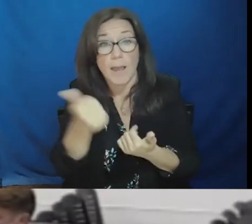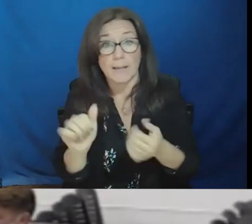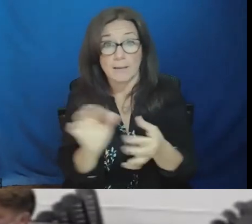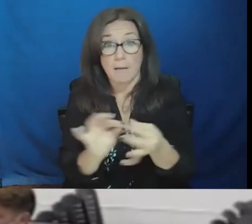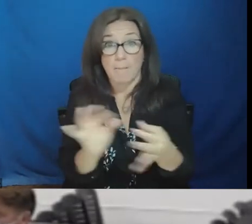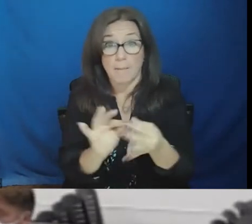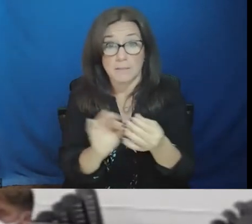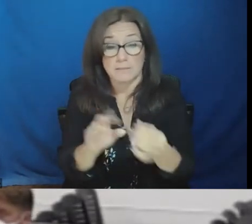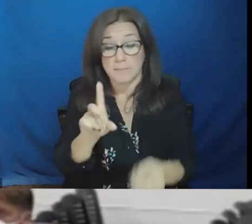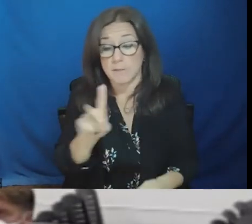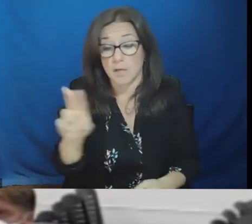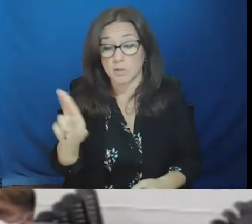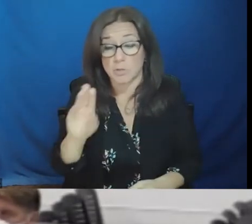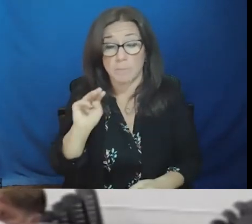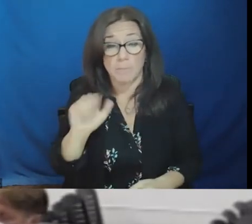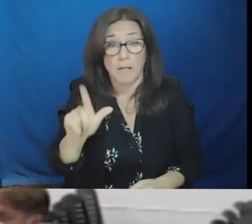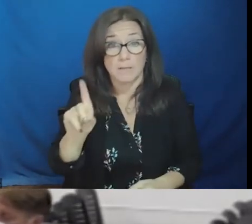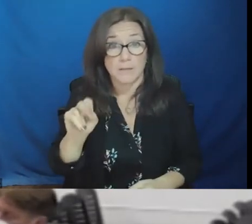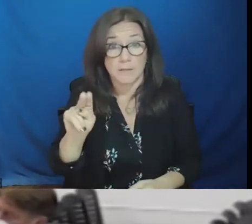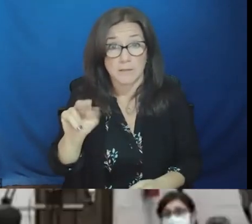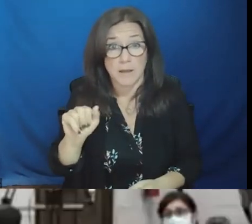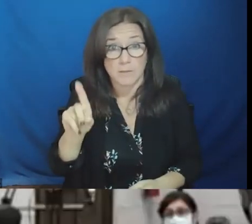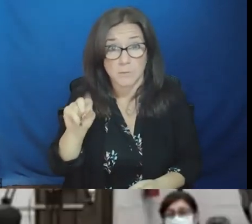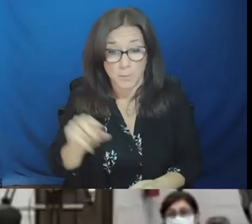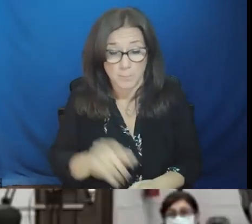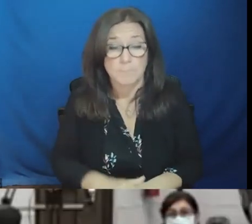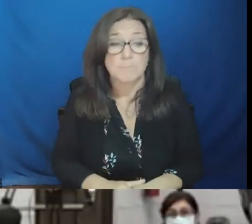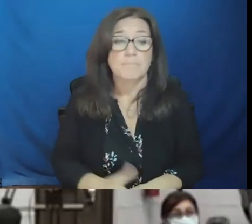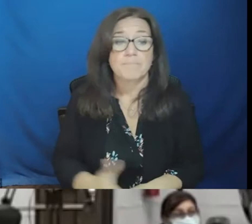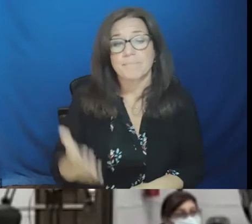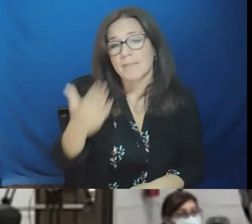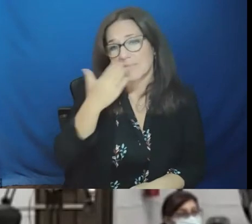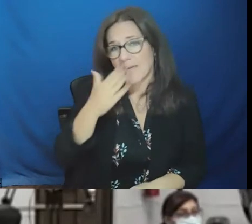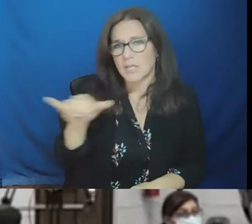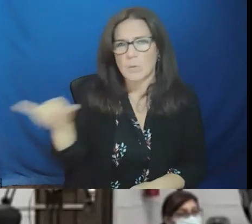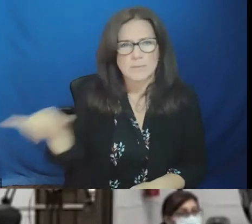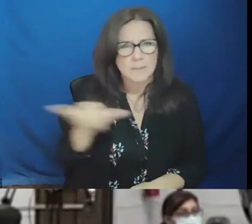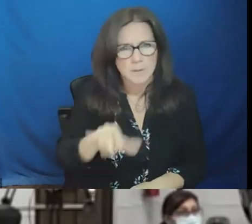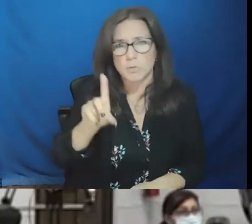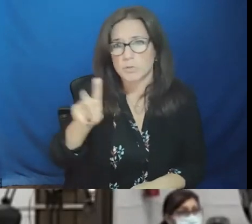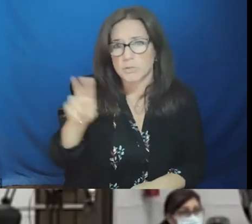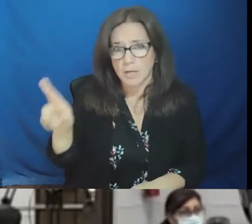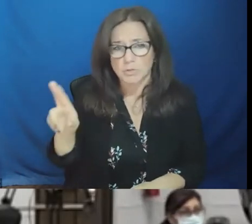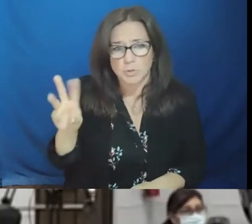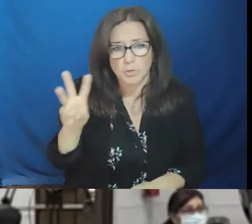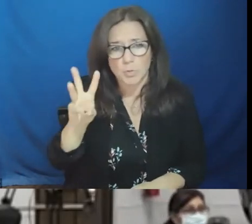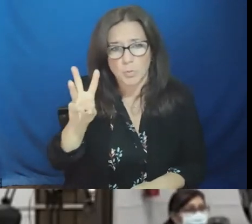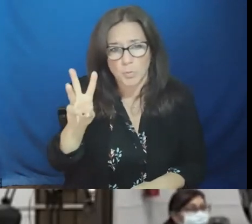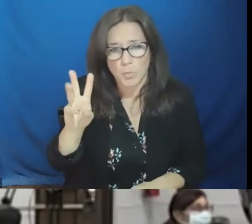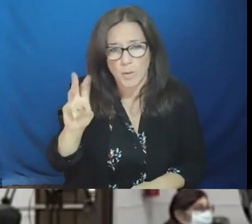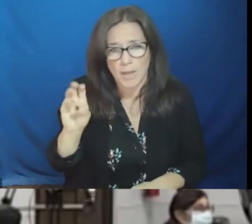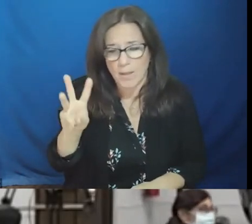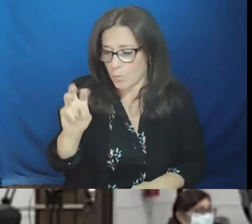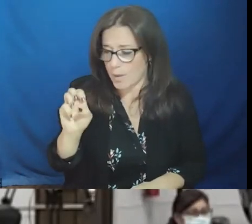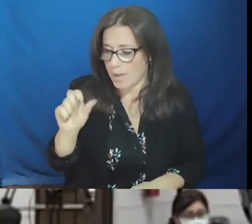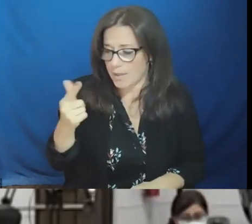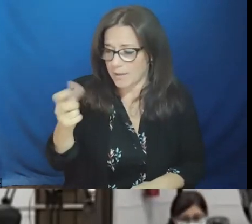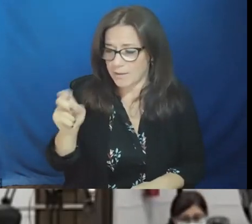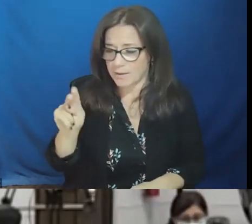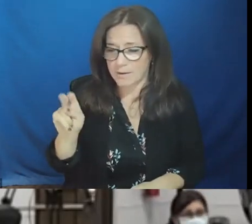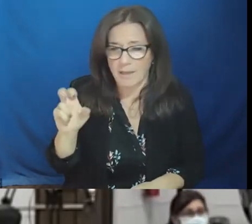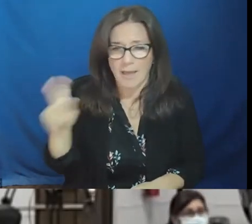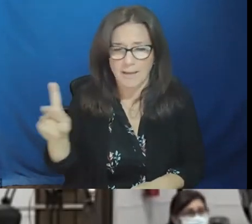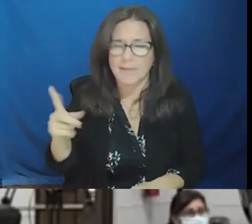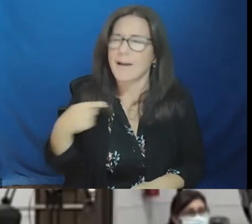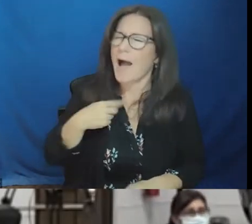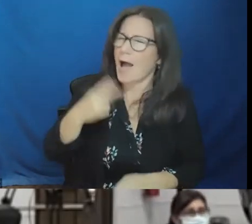make. Thank you, Dr. Vecchio. And similar to Dr. Wagenek, I call him Dr. Rouse, honorary